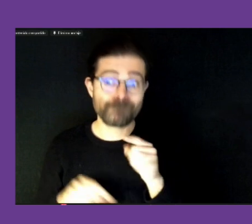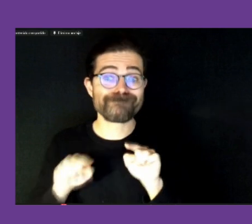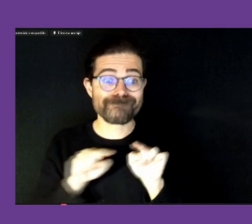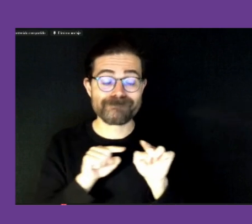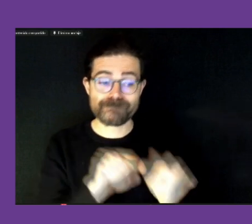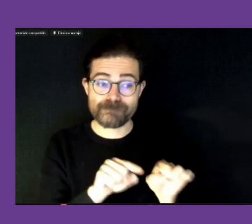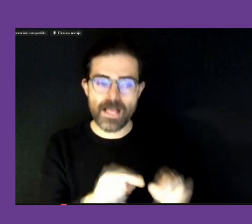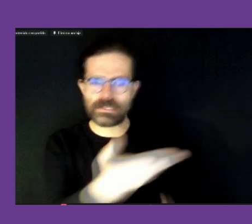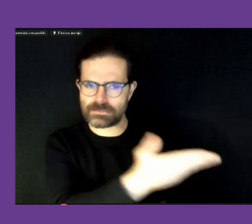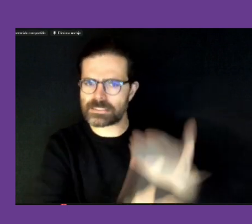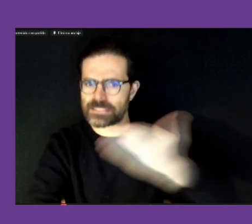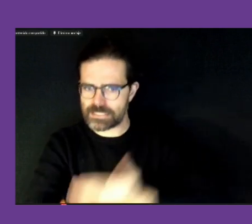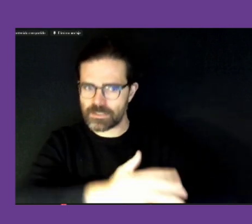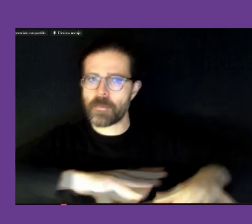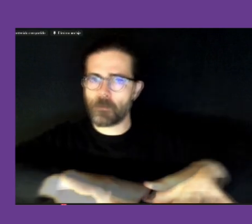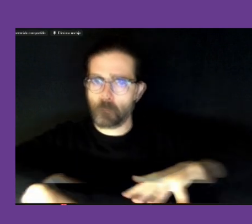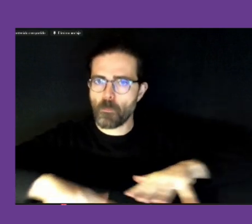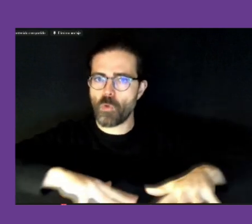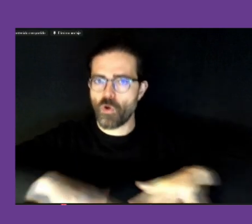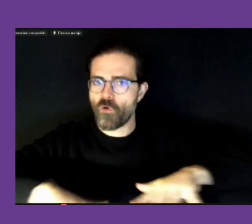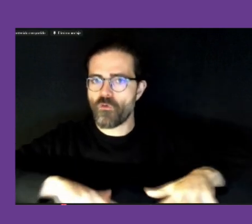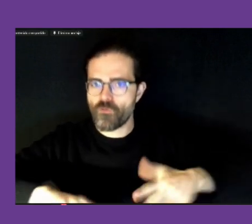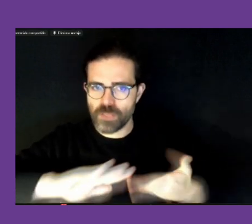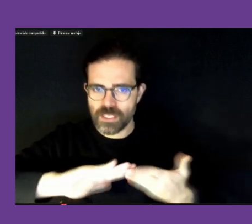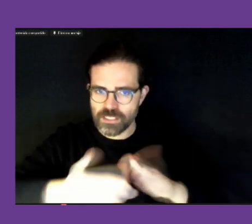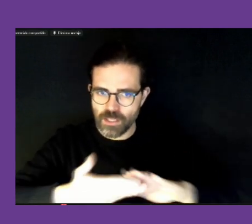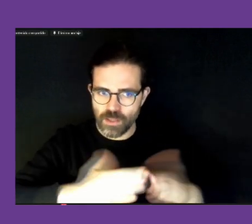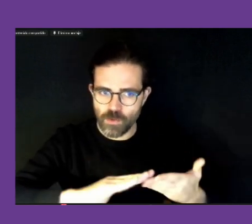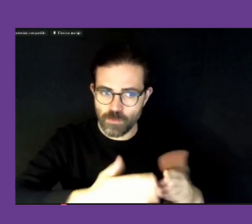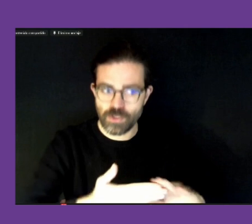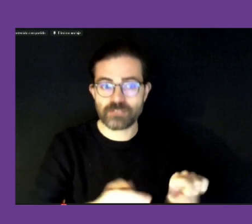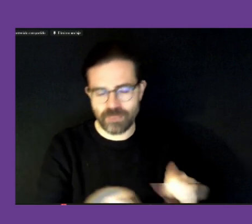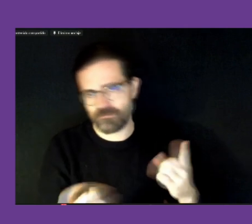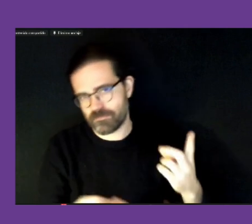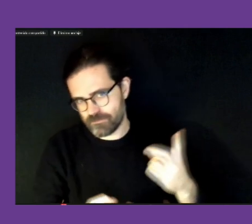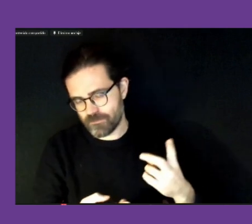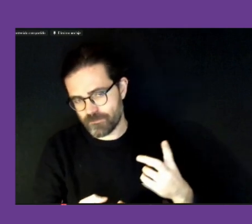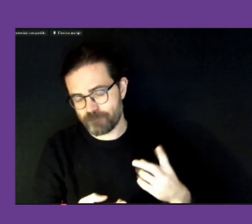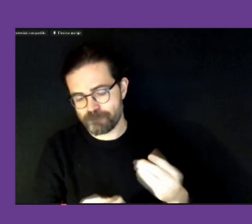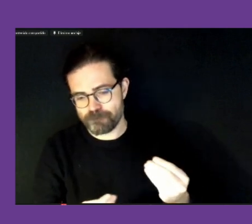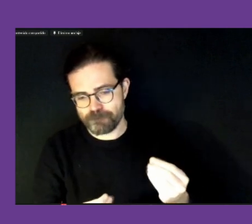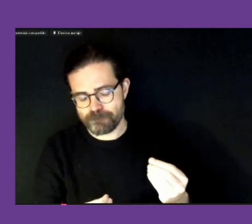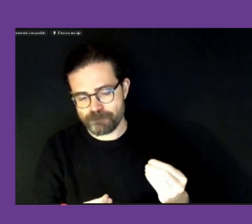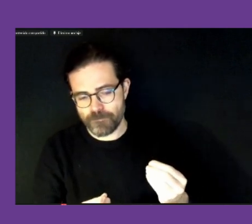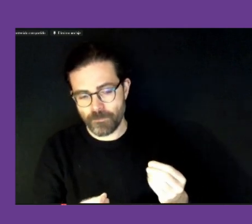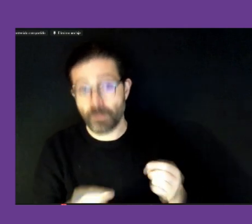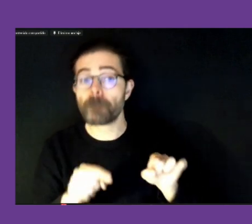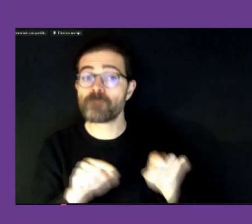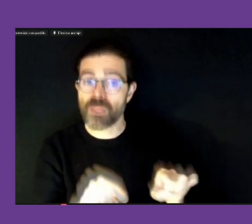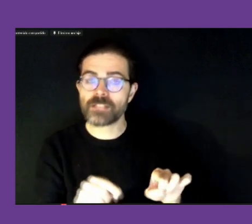disability movement, even if despite all the challenges that I will mention in a moment, is very important